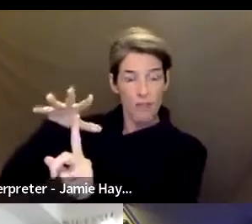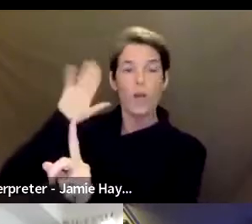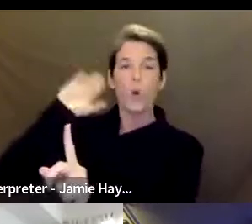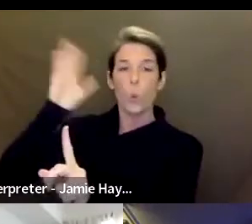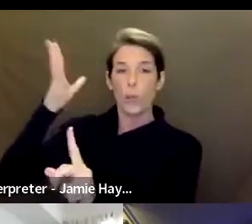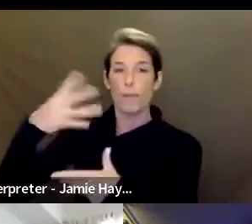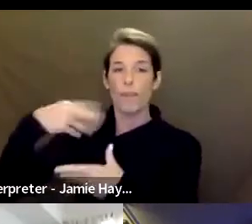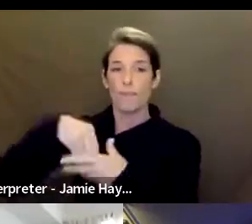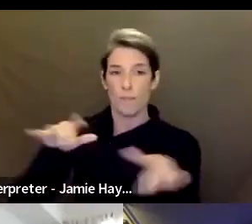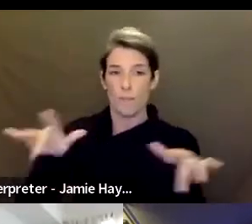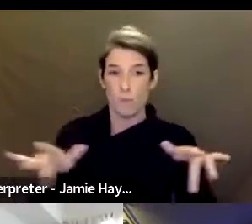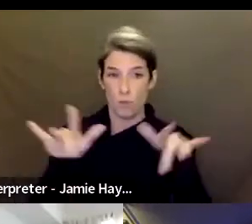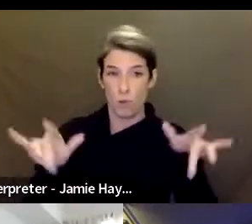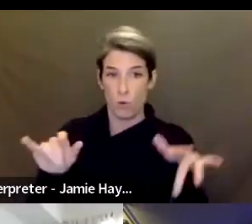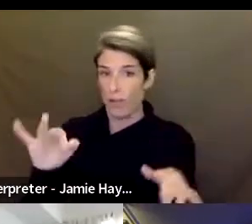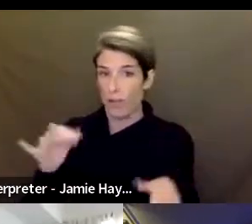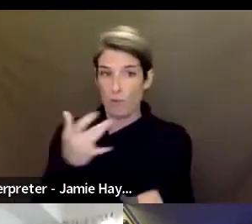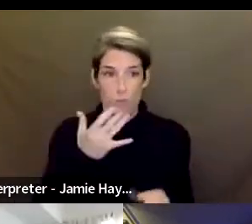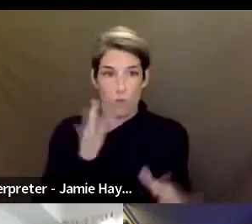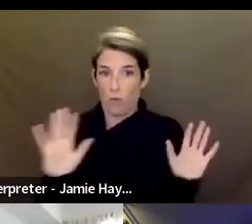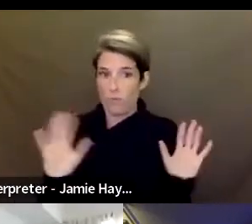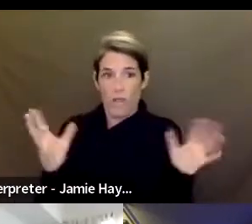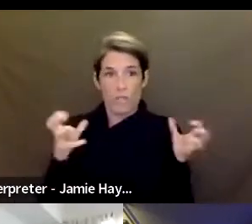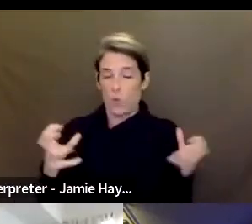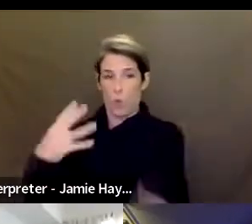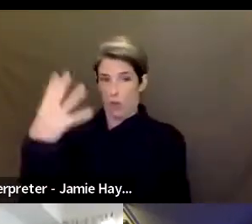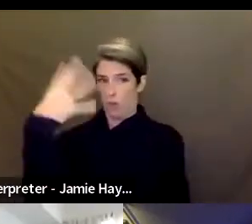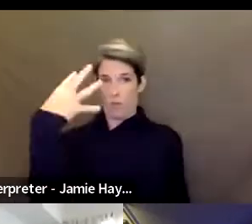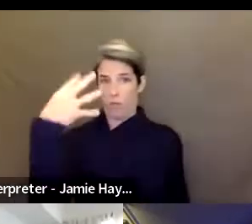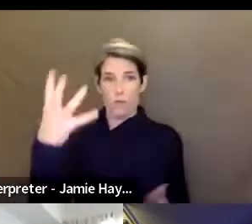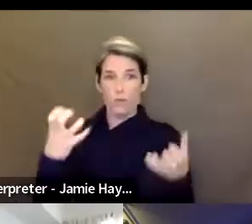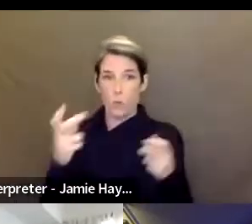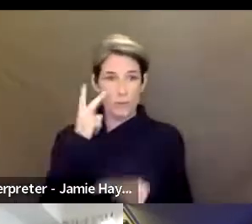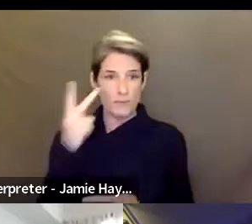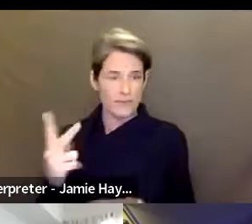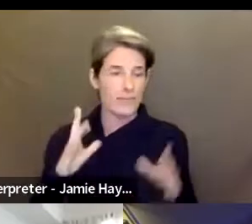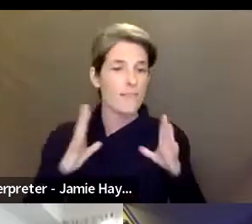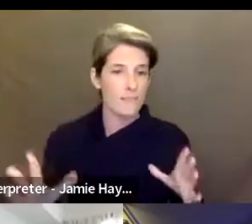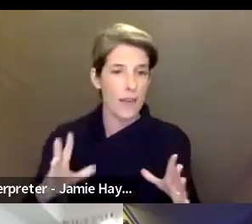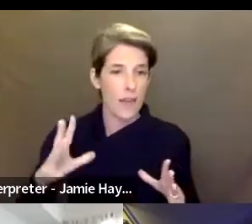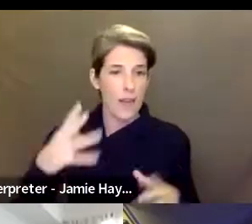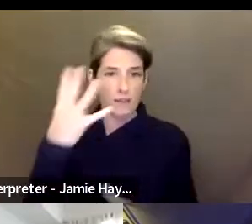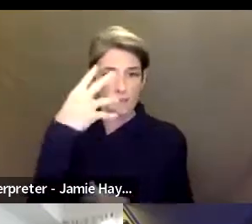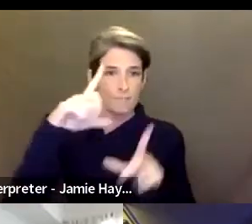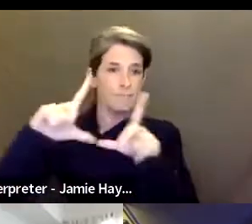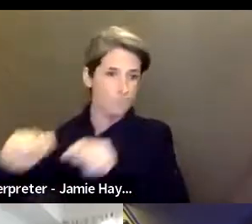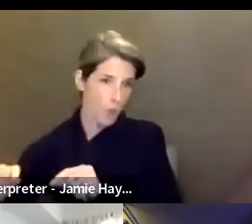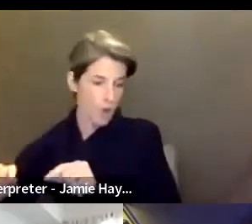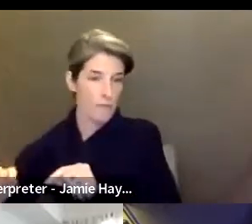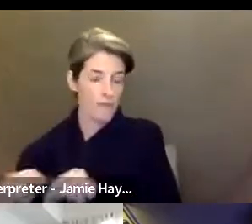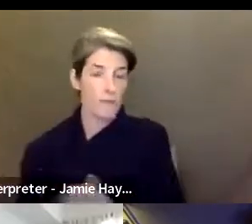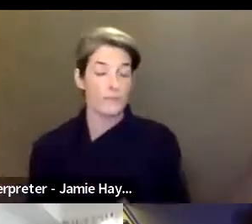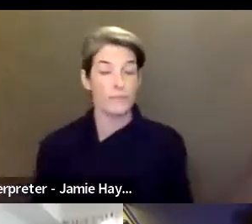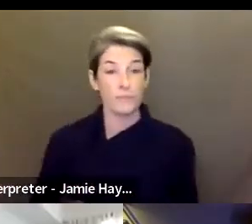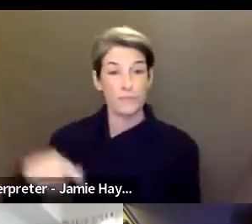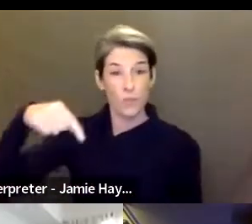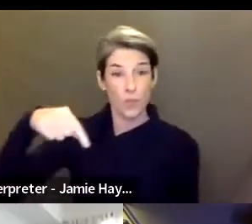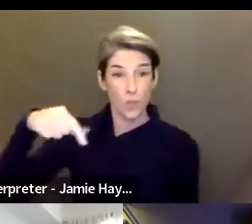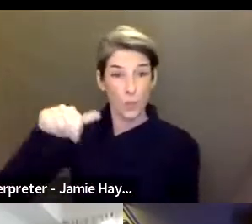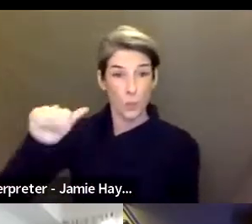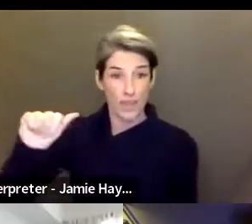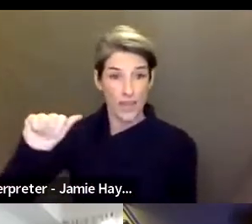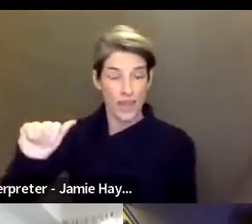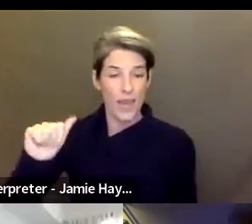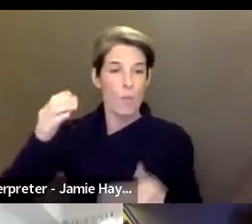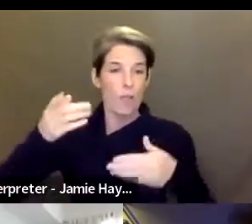recording, please keep your camera off. After the discussion that we'll have, we will get to the Q&A section of the panel, and